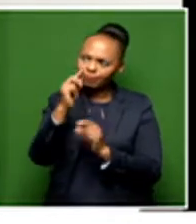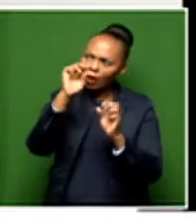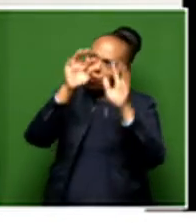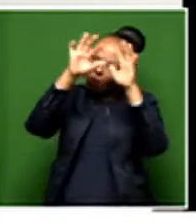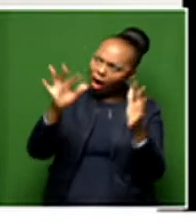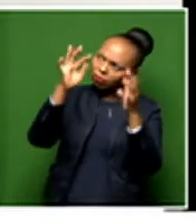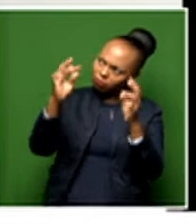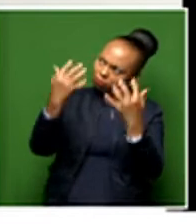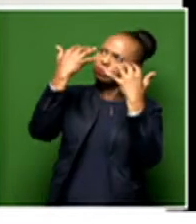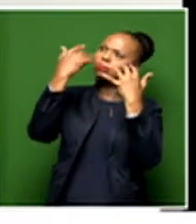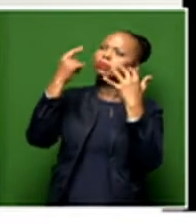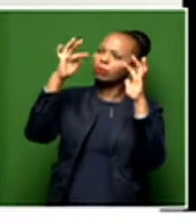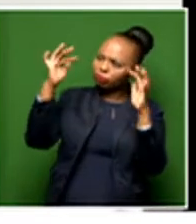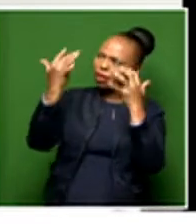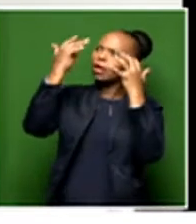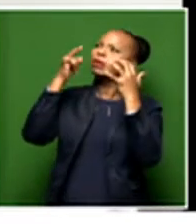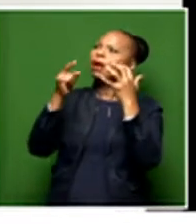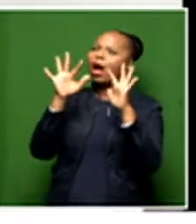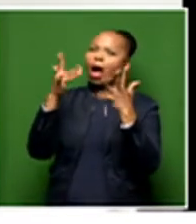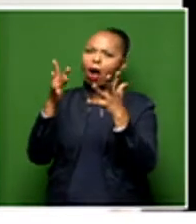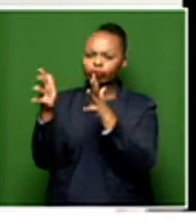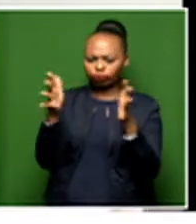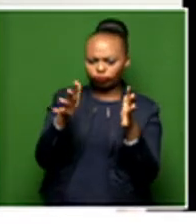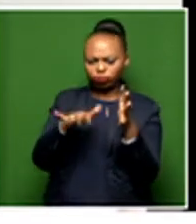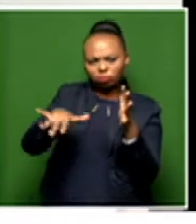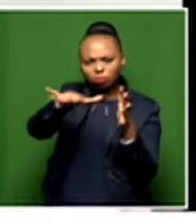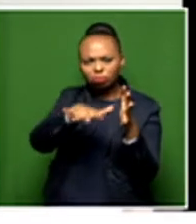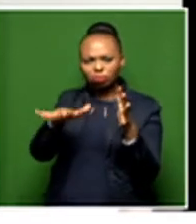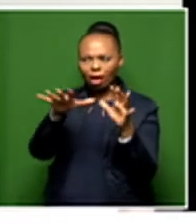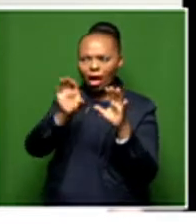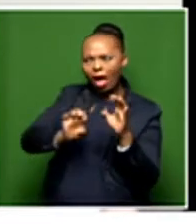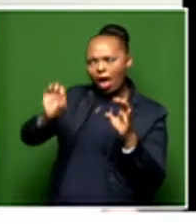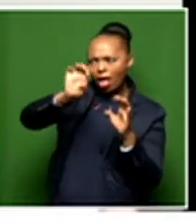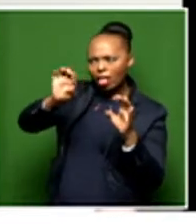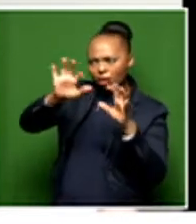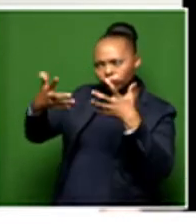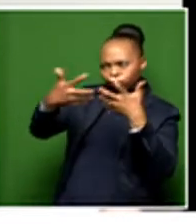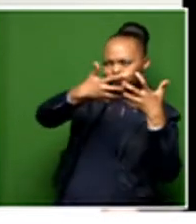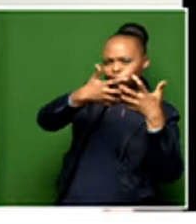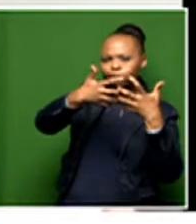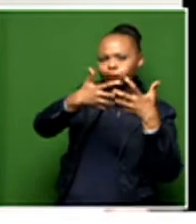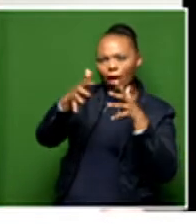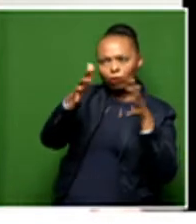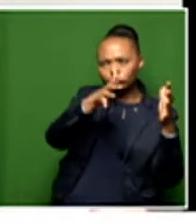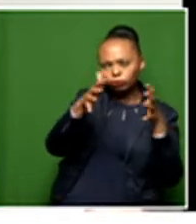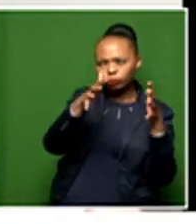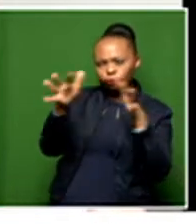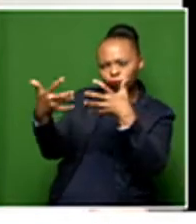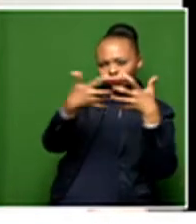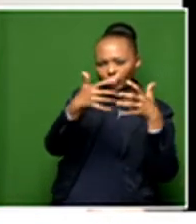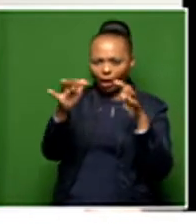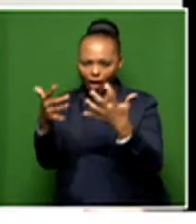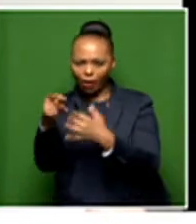the importance of the critical climate catastrophe that does face the planet. And we are just trying to support that effort